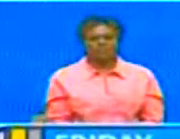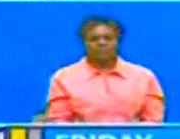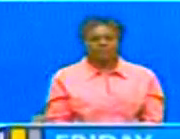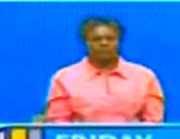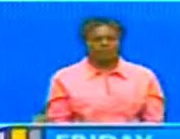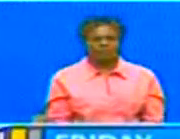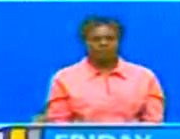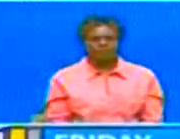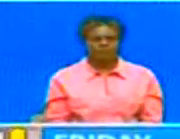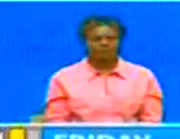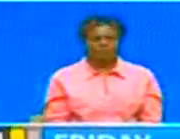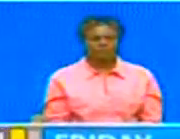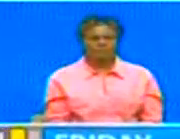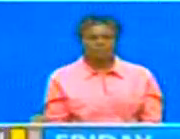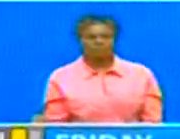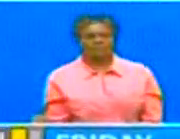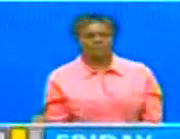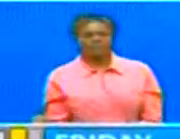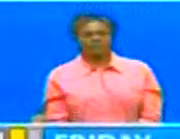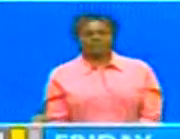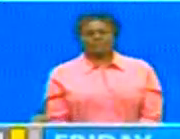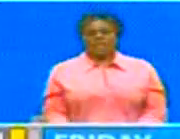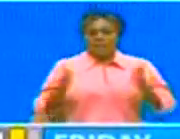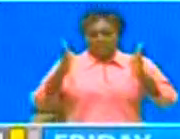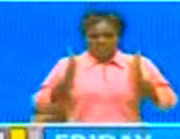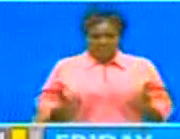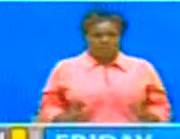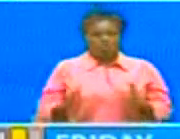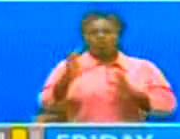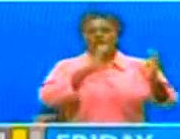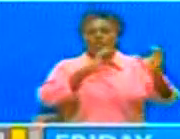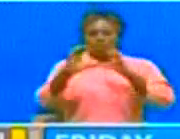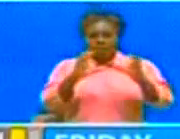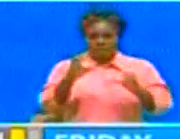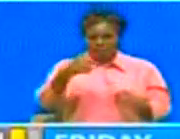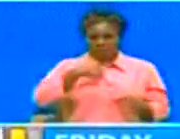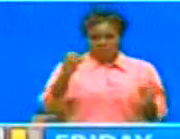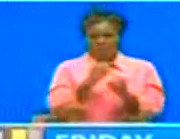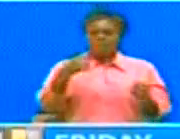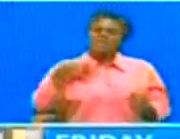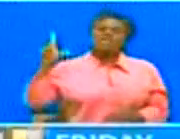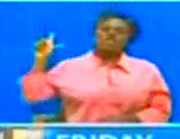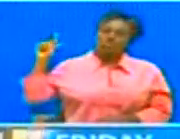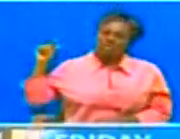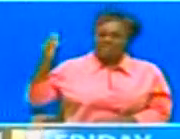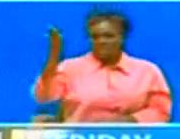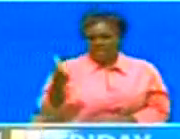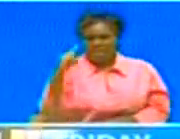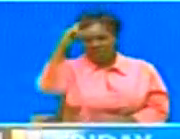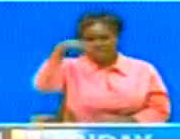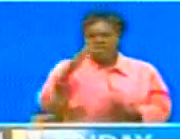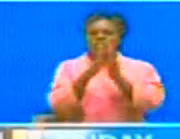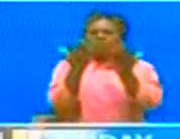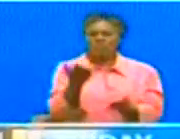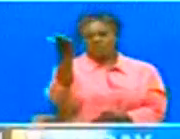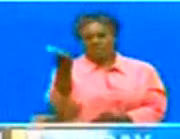could work? Well, I think that is somebody who doesn't communicate with me, mm-hmm. because I'm on Twitter, I'm on Facebook, mm-hmm. I'm